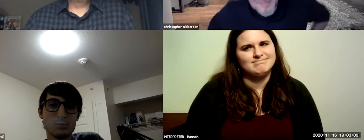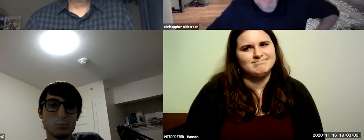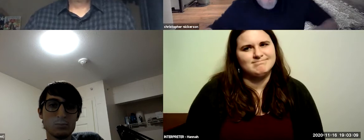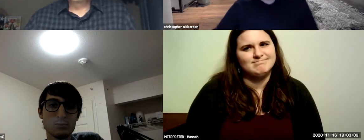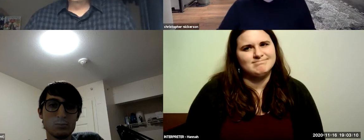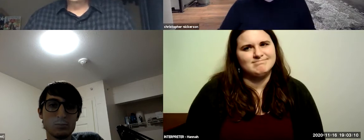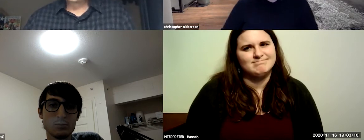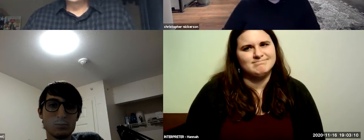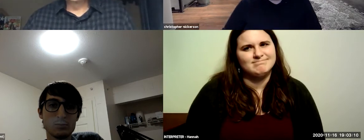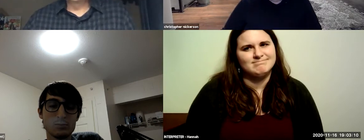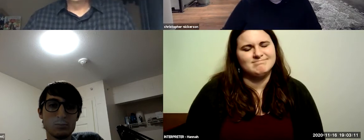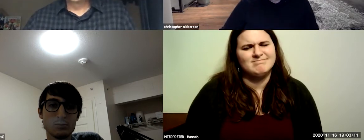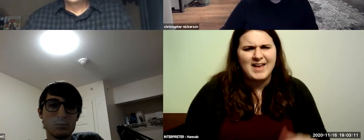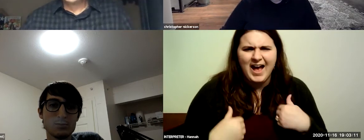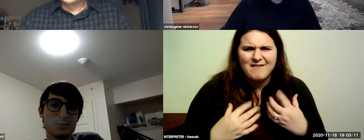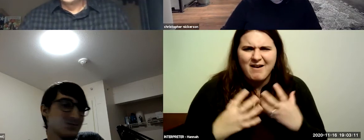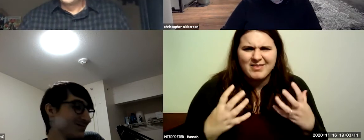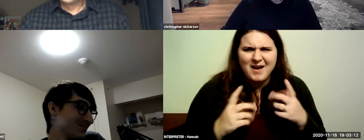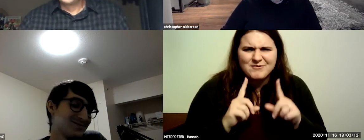bunch prepared. I'm wondering where they all are, Jared.